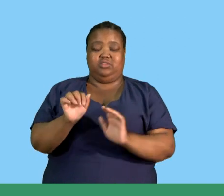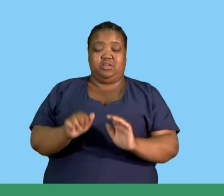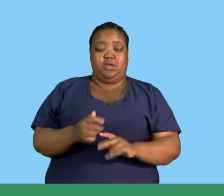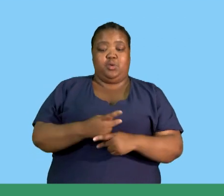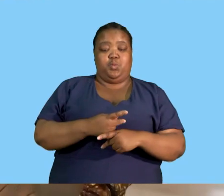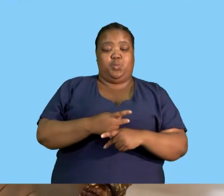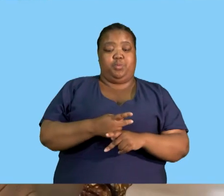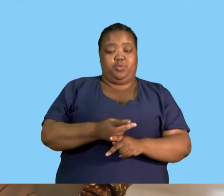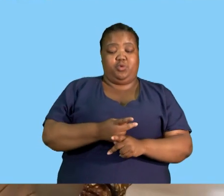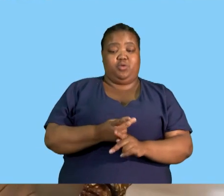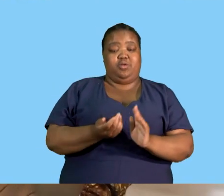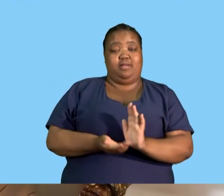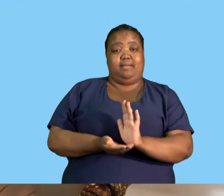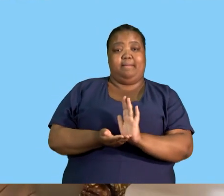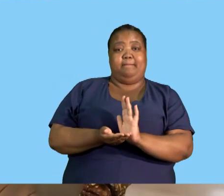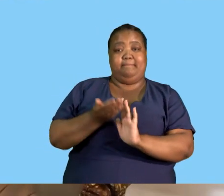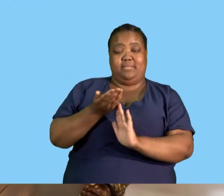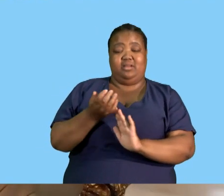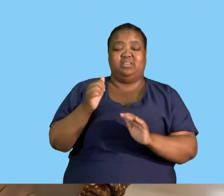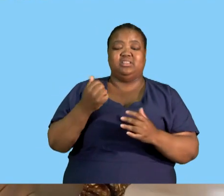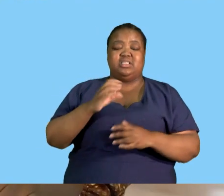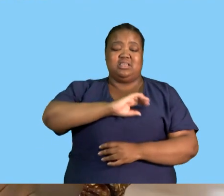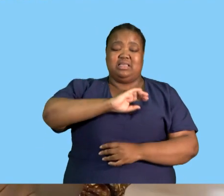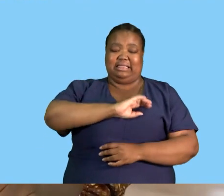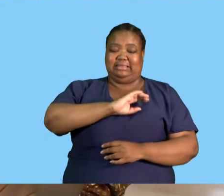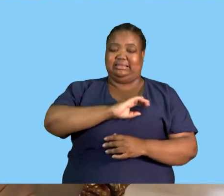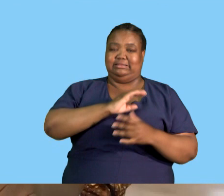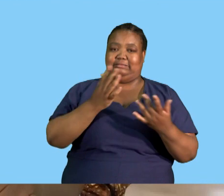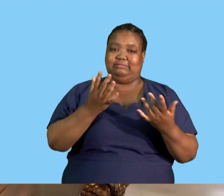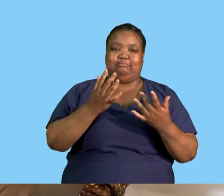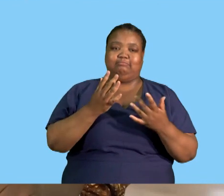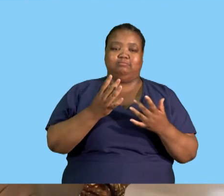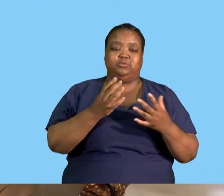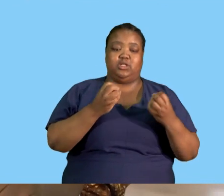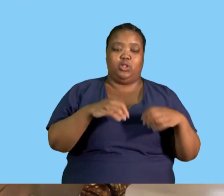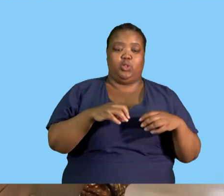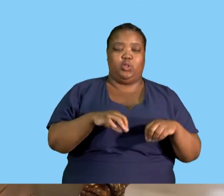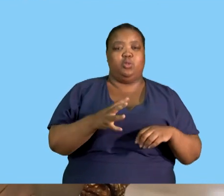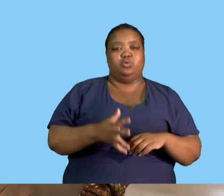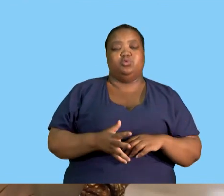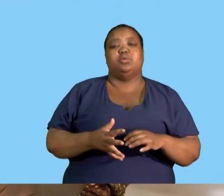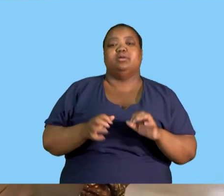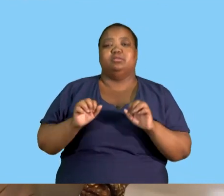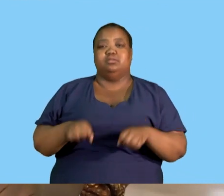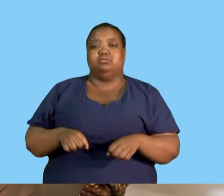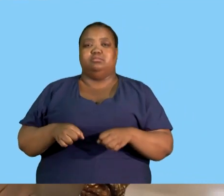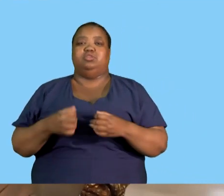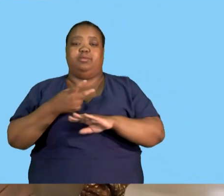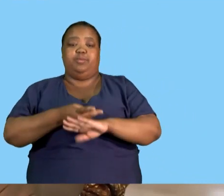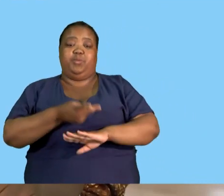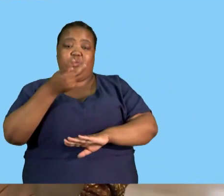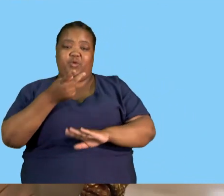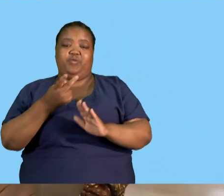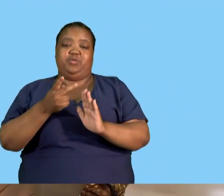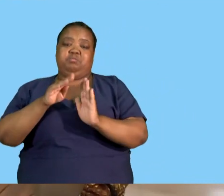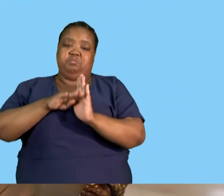prices, chances are you might lose customers. So you rather decrease the profit margins for as long as it makes business sense, though, because